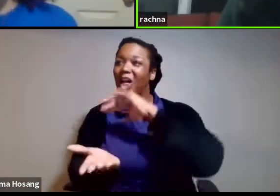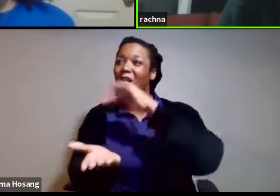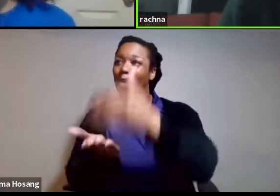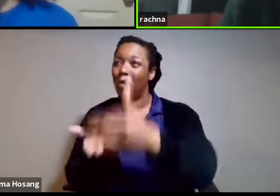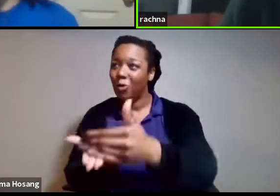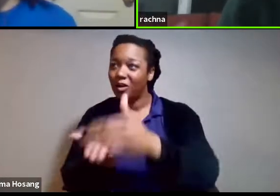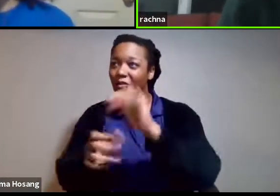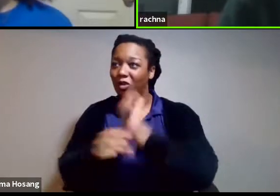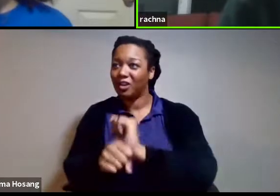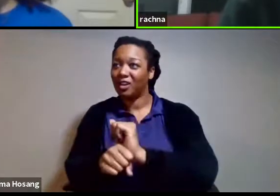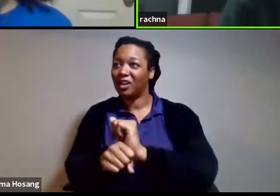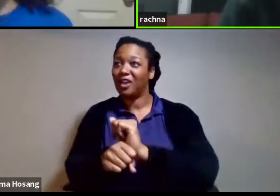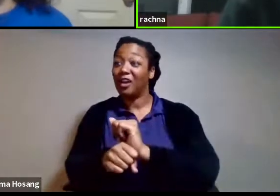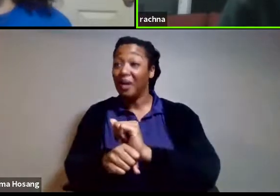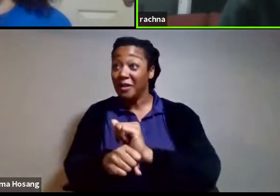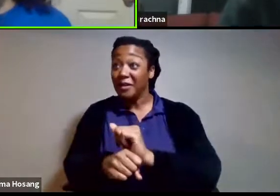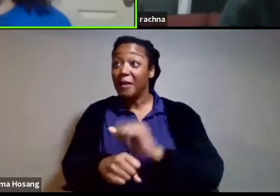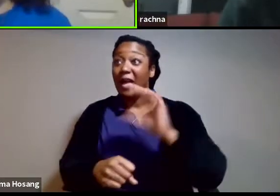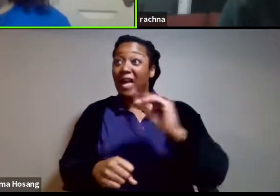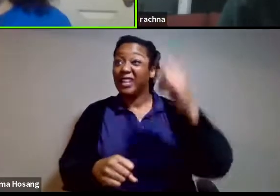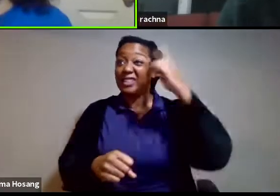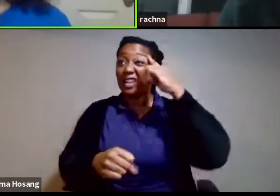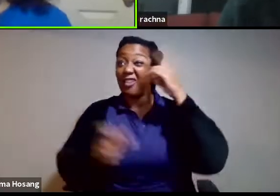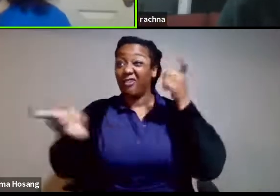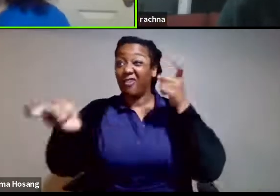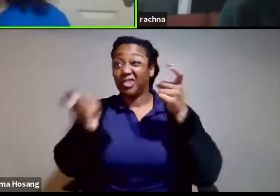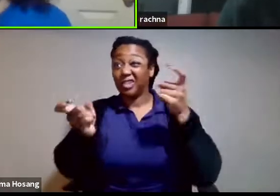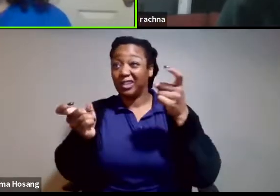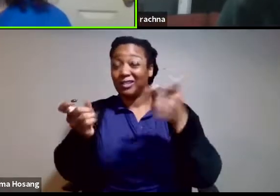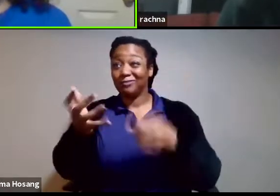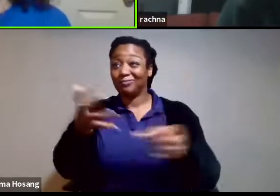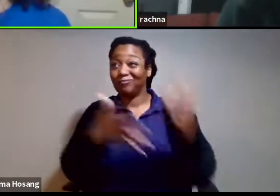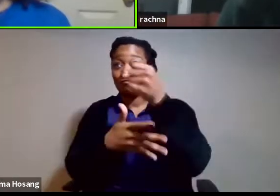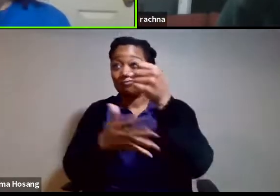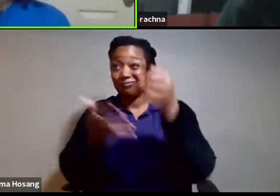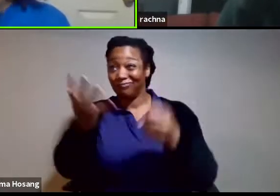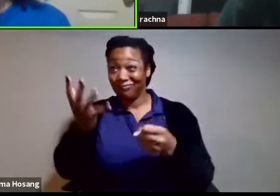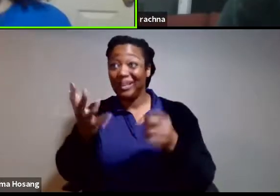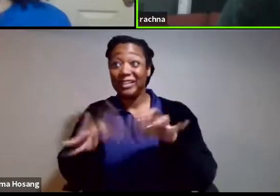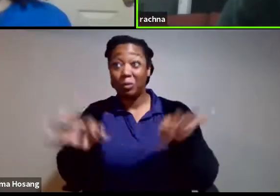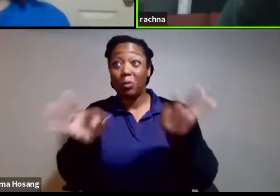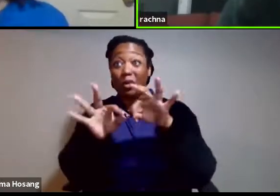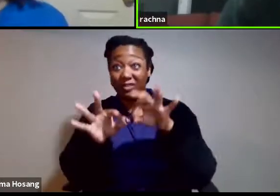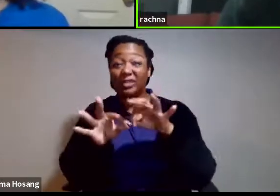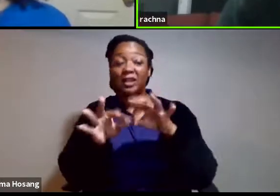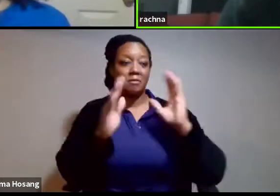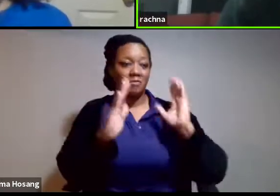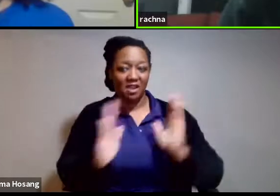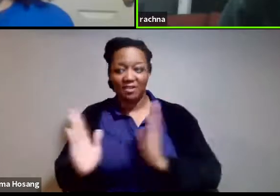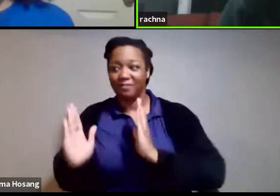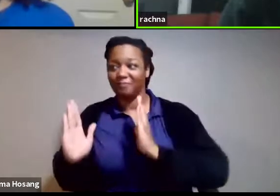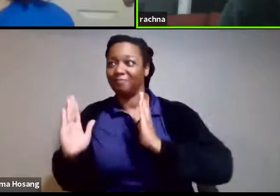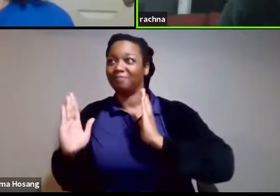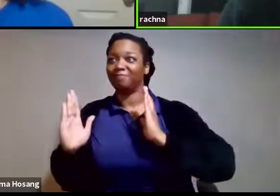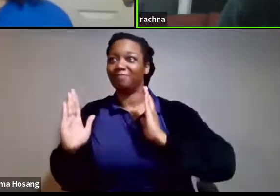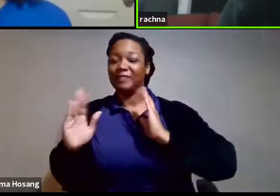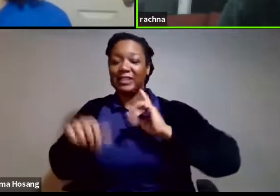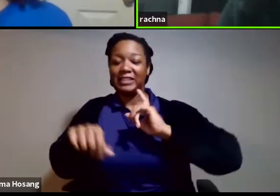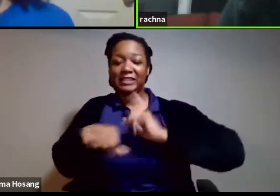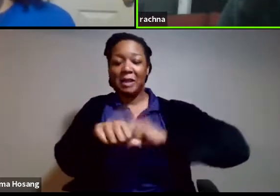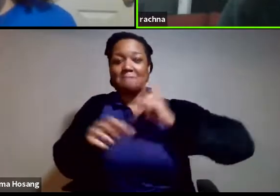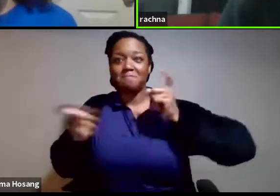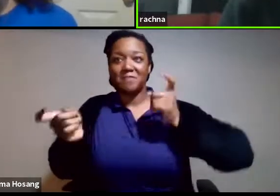and executive functioning. Executive functioning. Executive functioning is key. know, planning, time